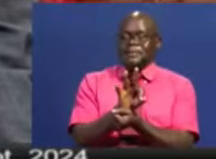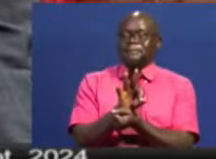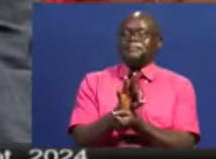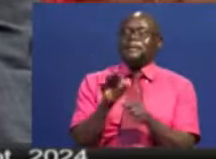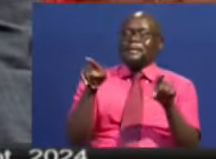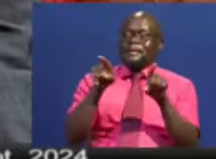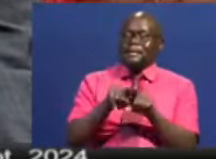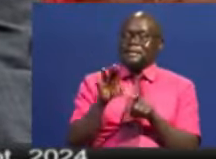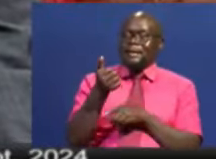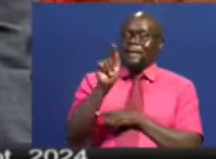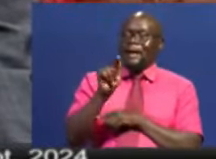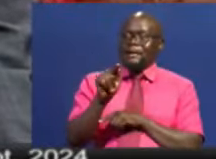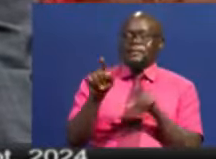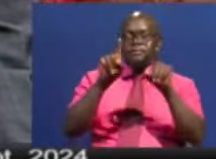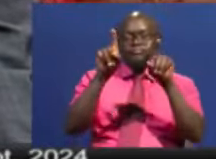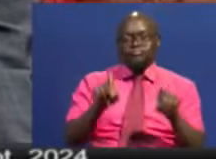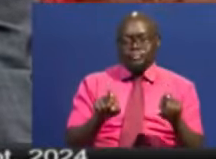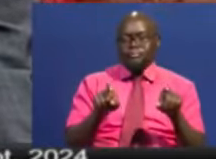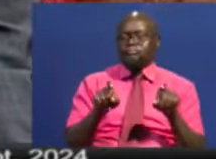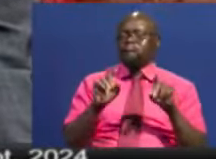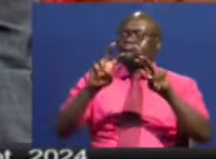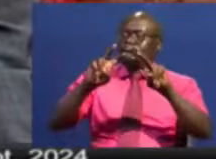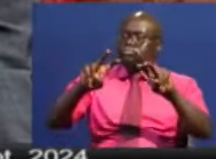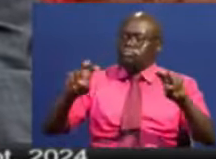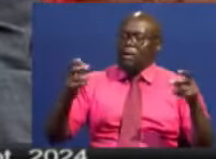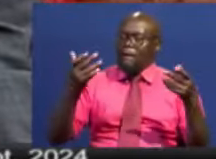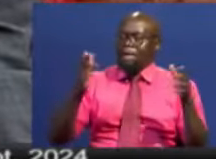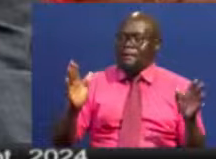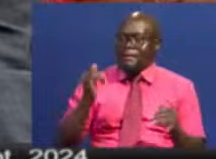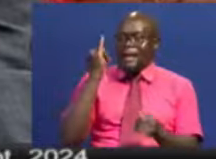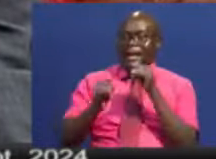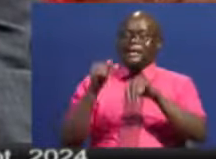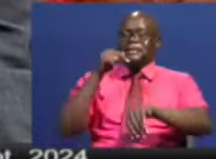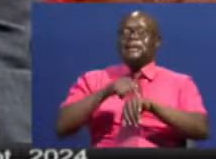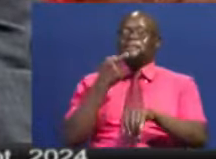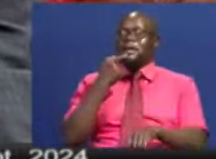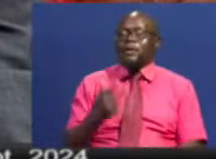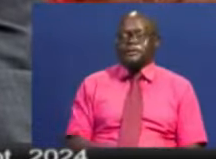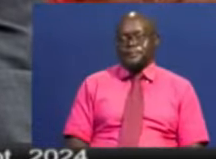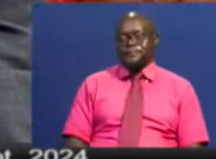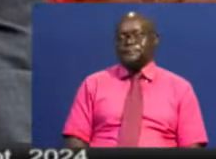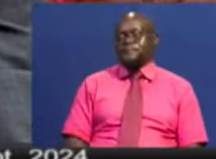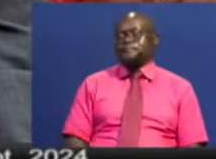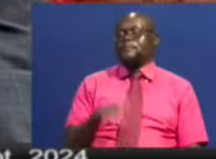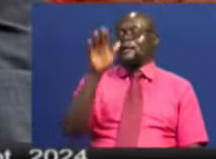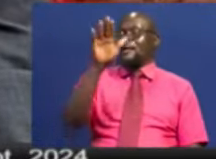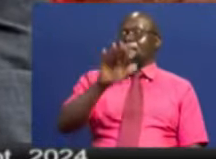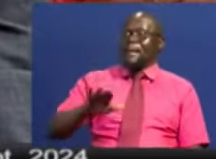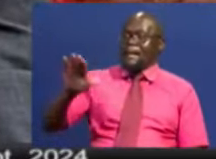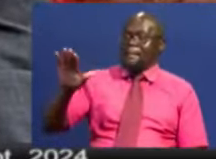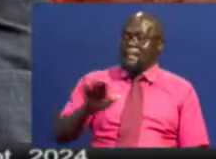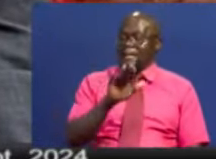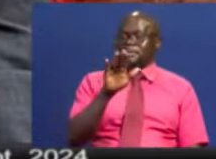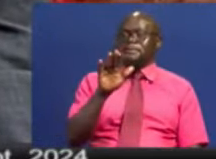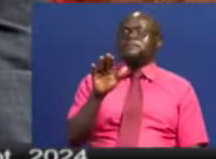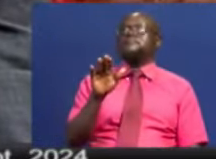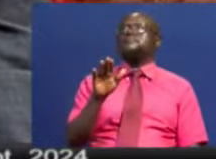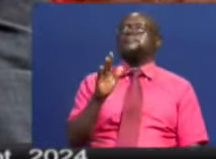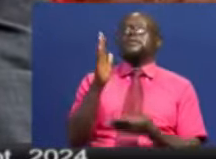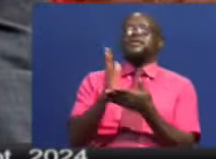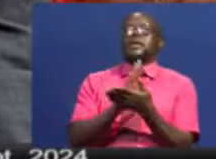the same act was subjected to litigation, Mr. Speaker, and at that time they were saying that Parliament is dividing